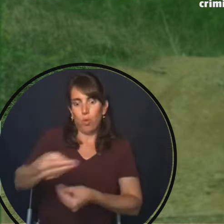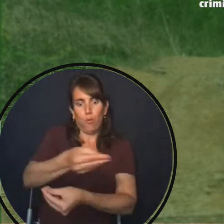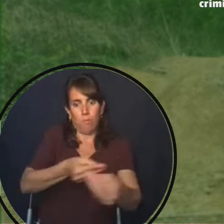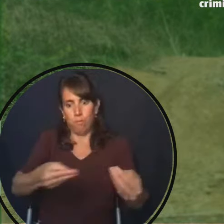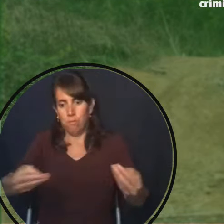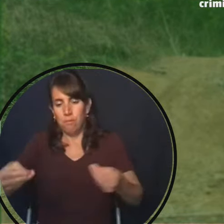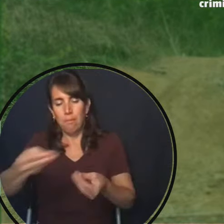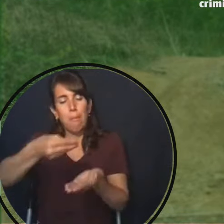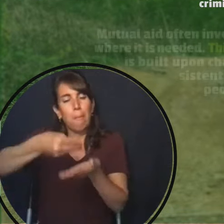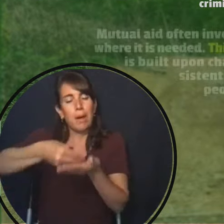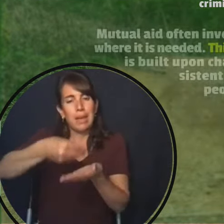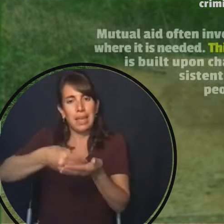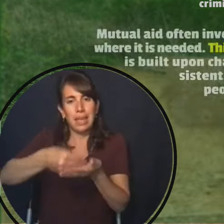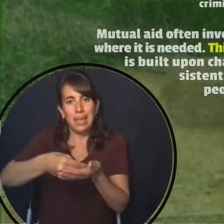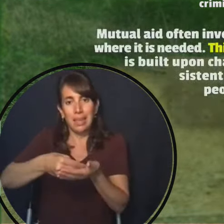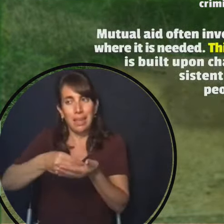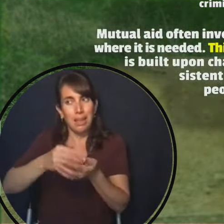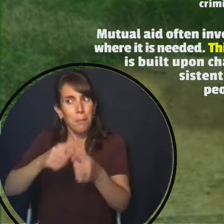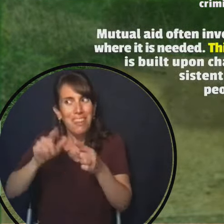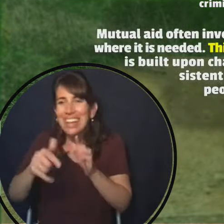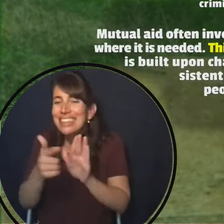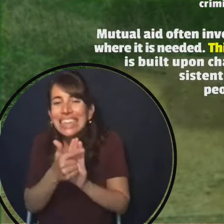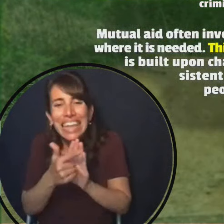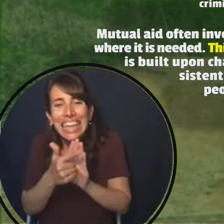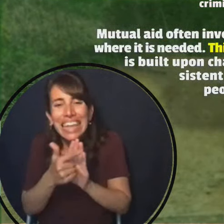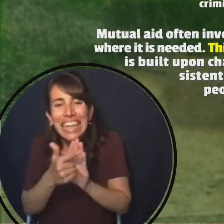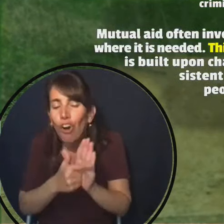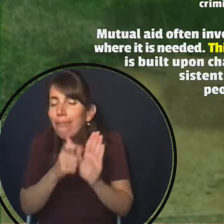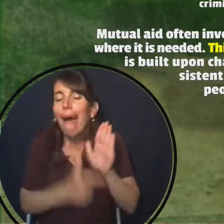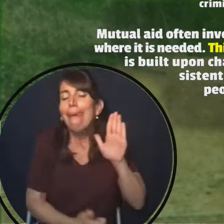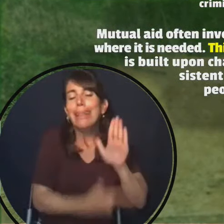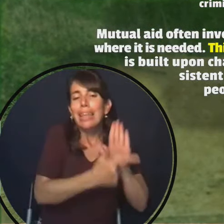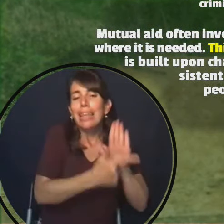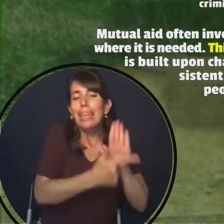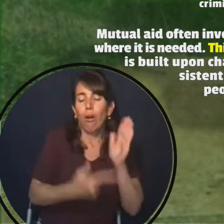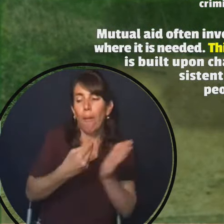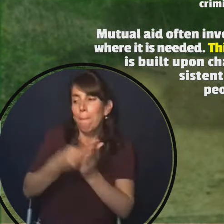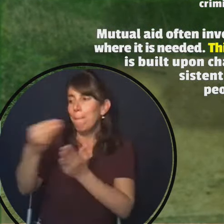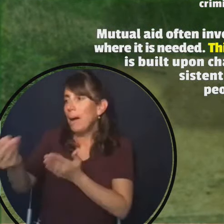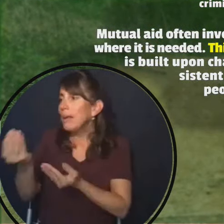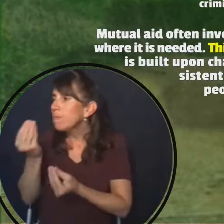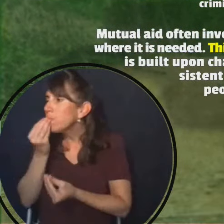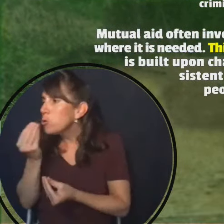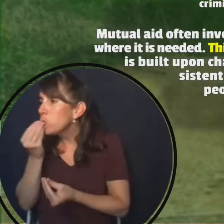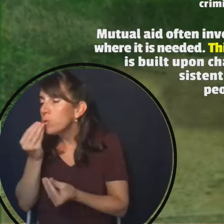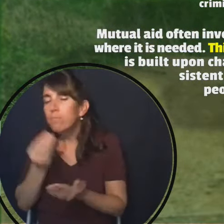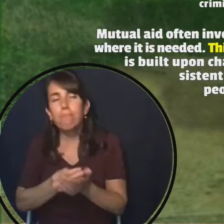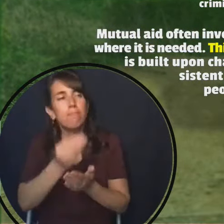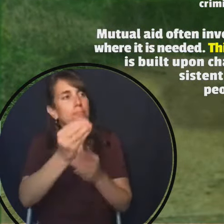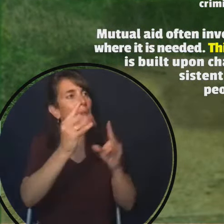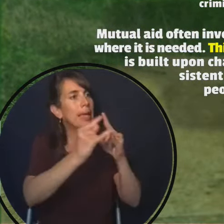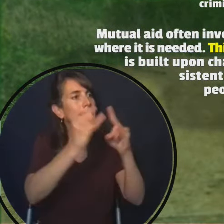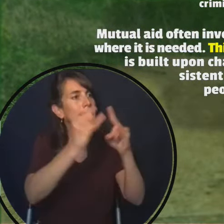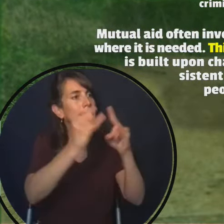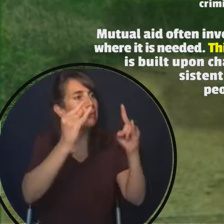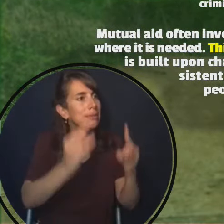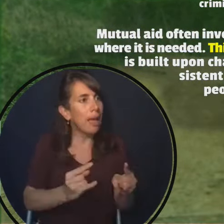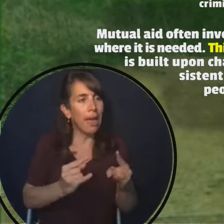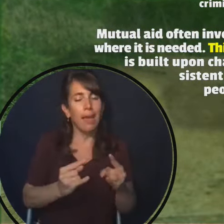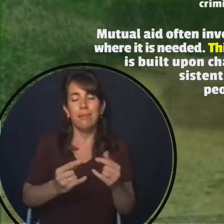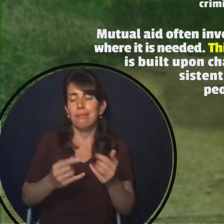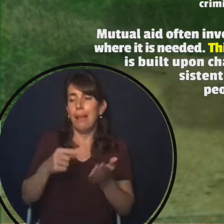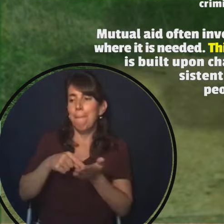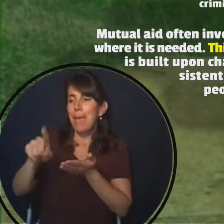right? Buying food, buying tents, getting people, you know, to their doctor's appointments, paying for bail, this